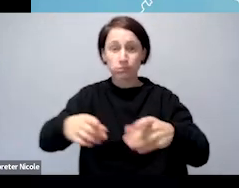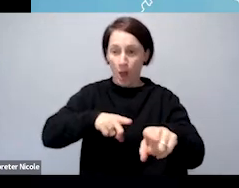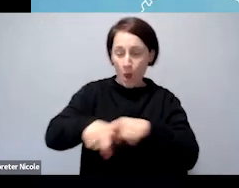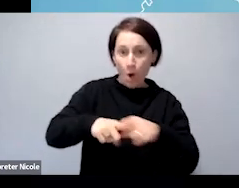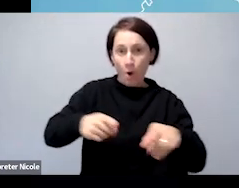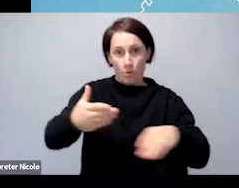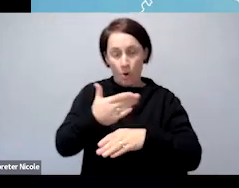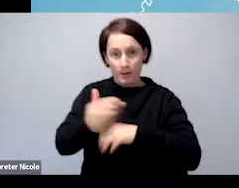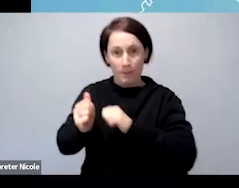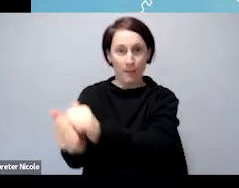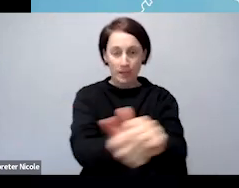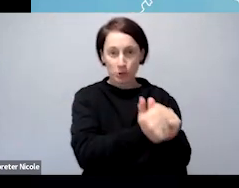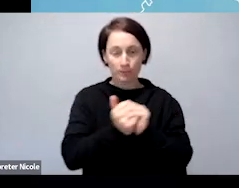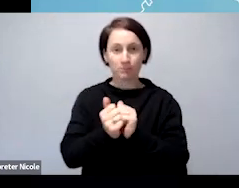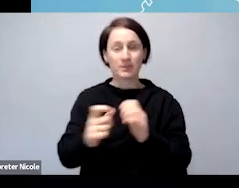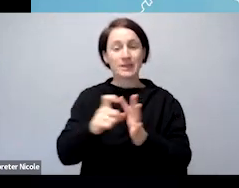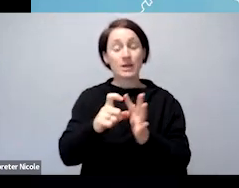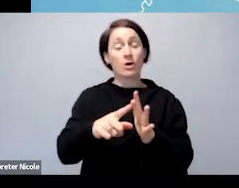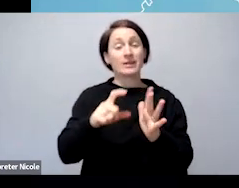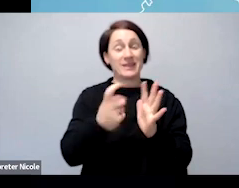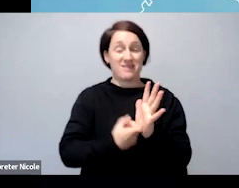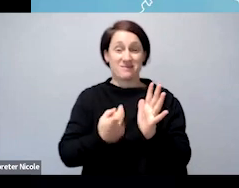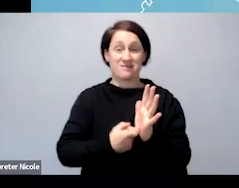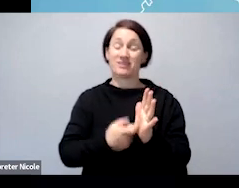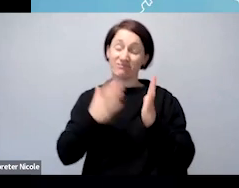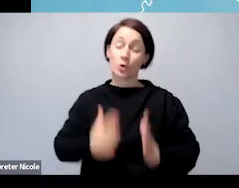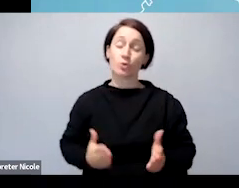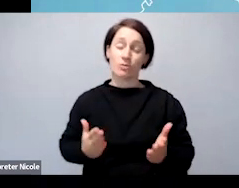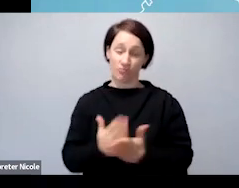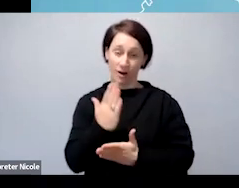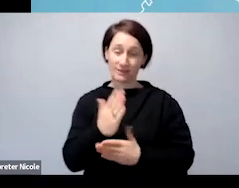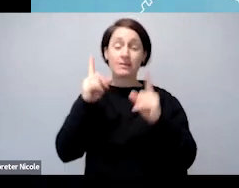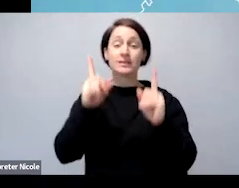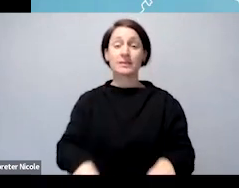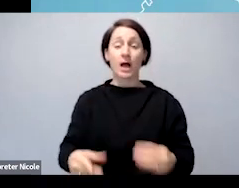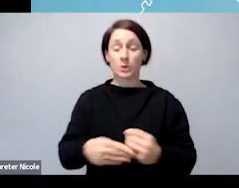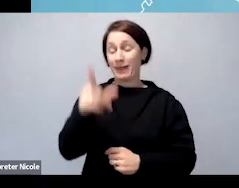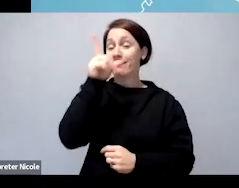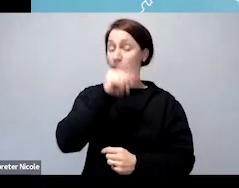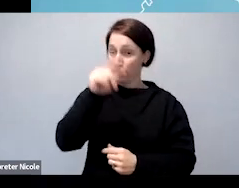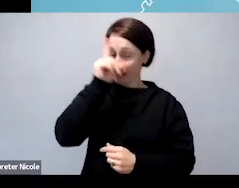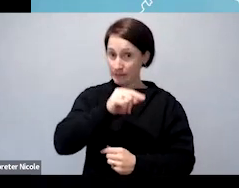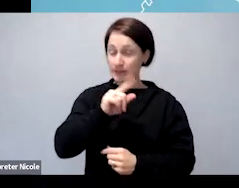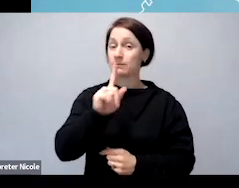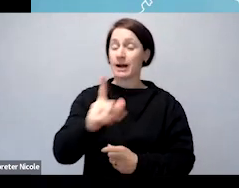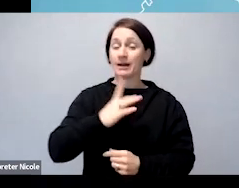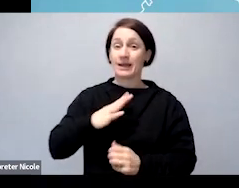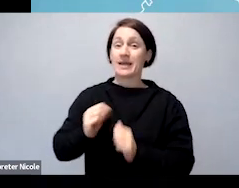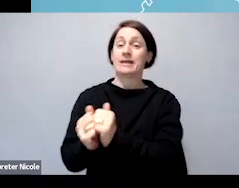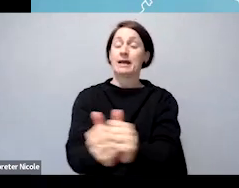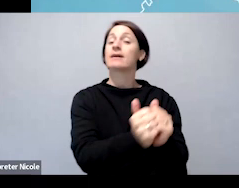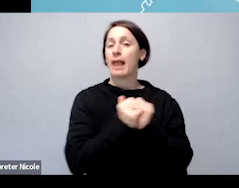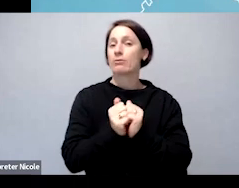While DIDRR is a human right, and it must start with capabilities, it needs collaborative action to